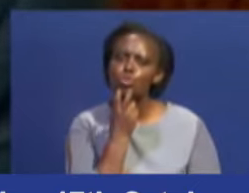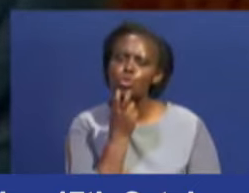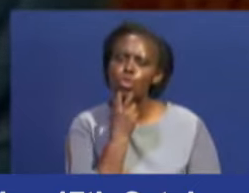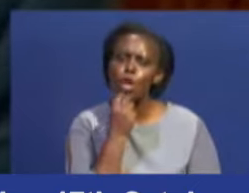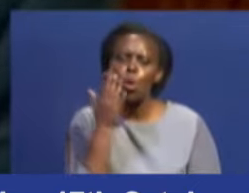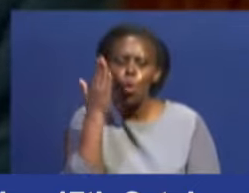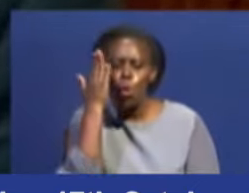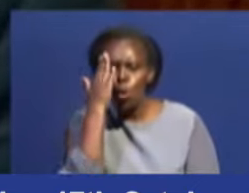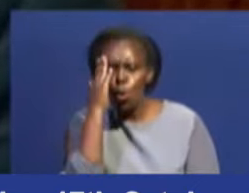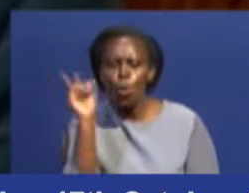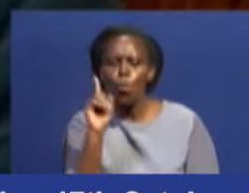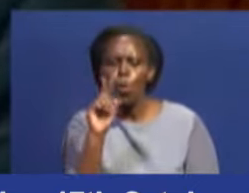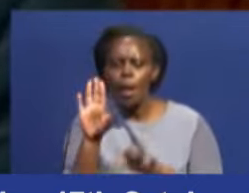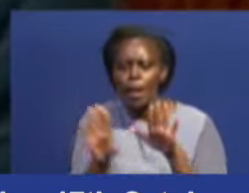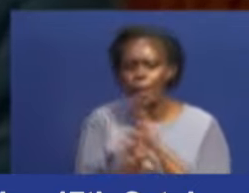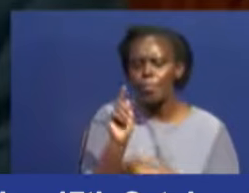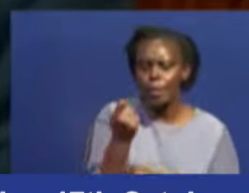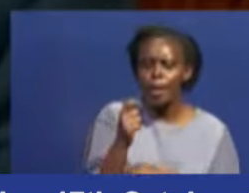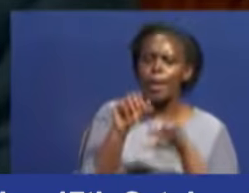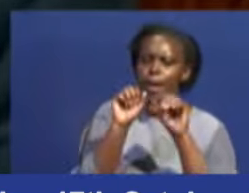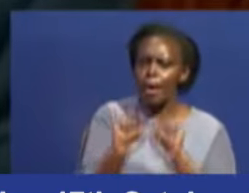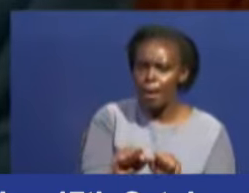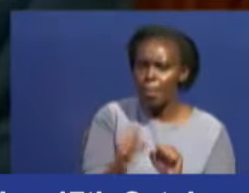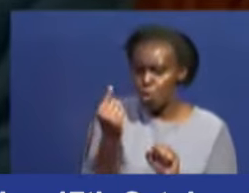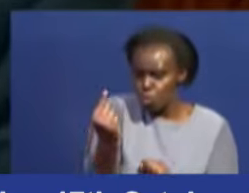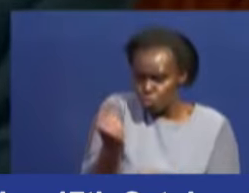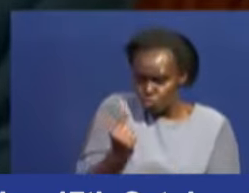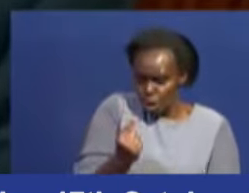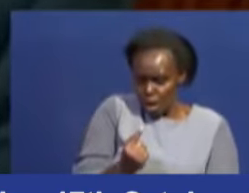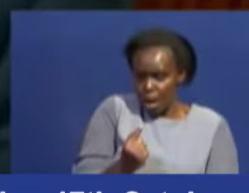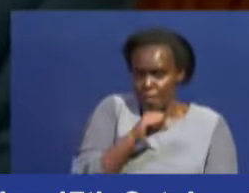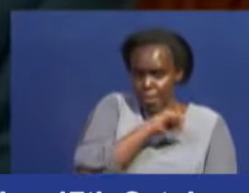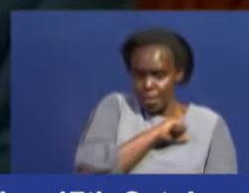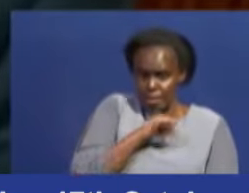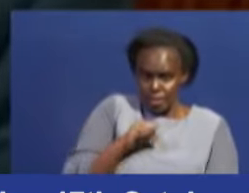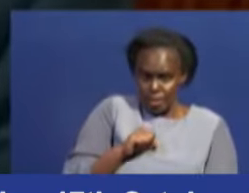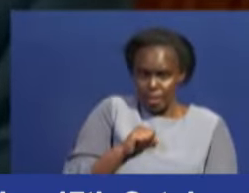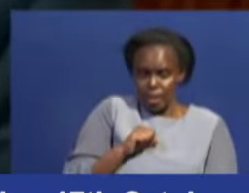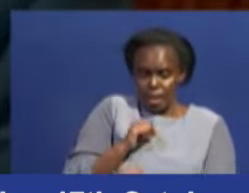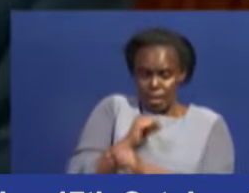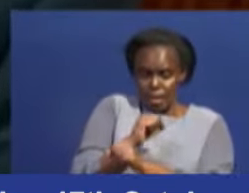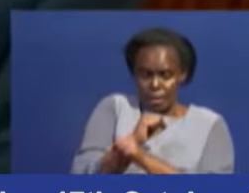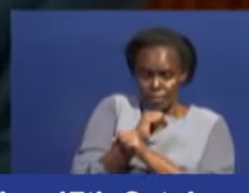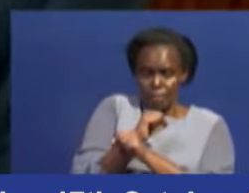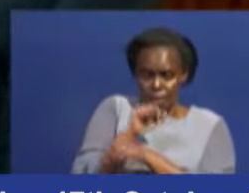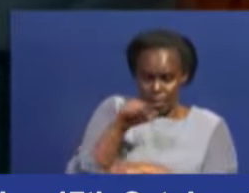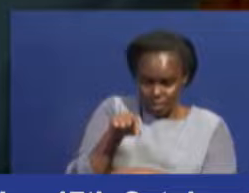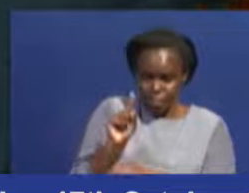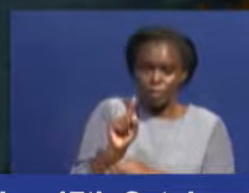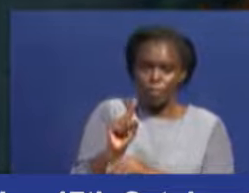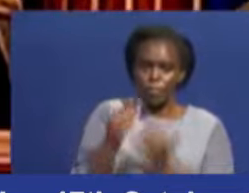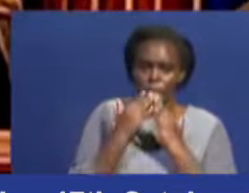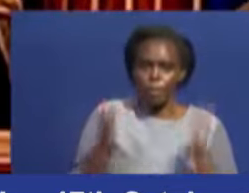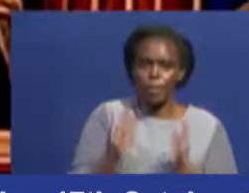know when the Deputy President is able to come and defend himself. I thank you.